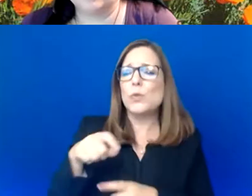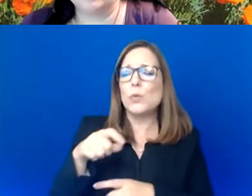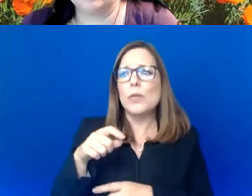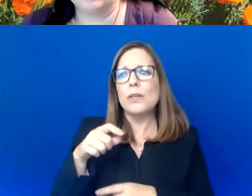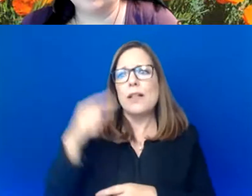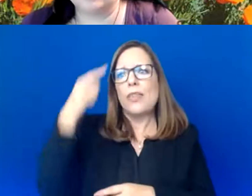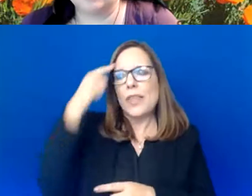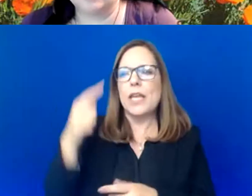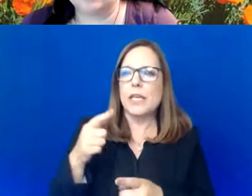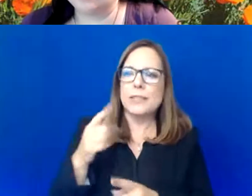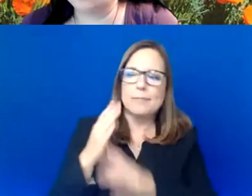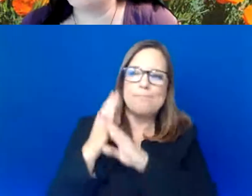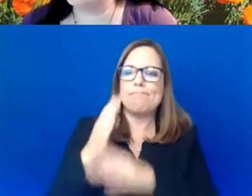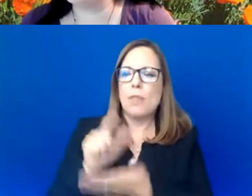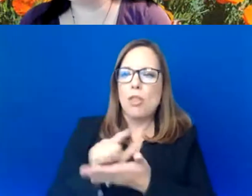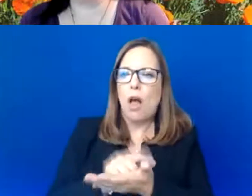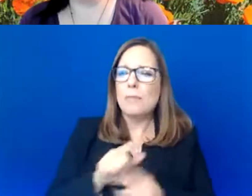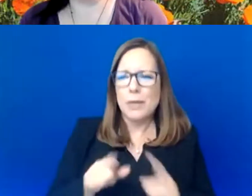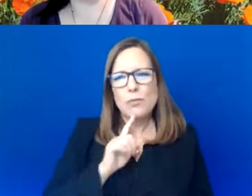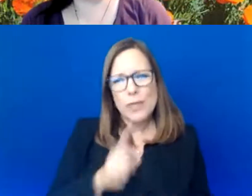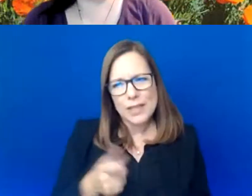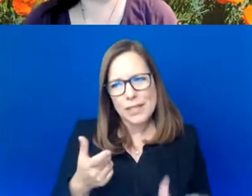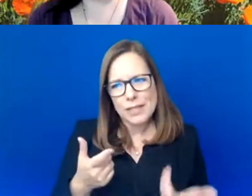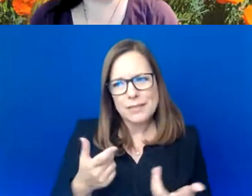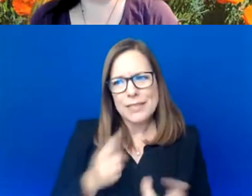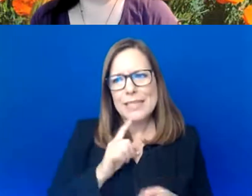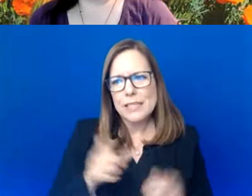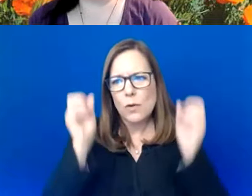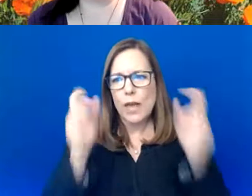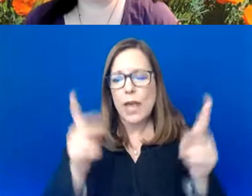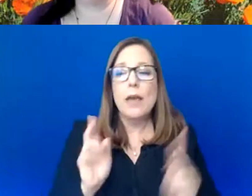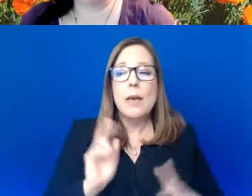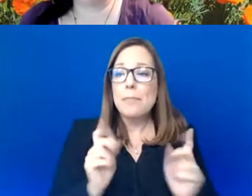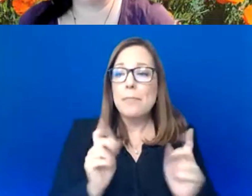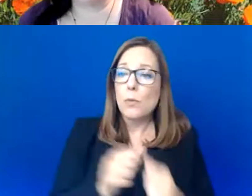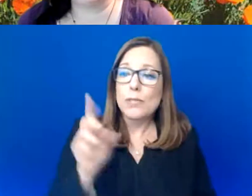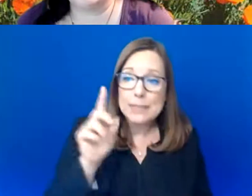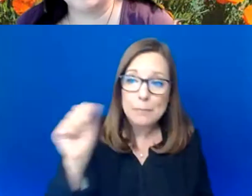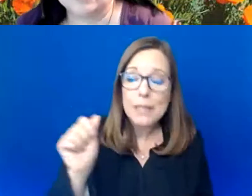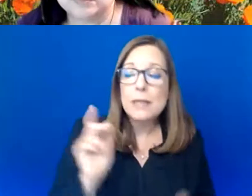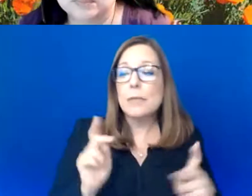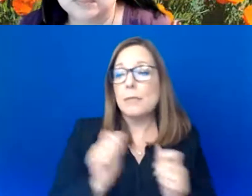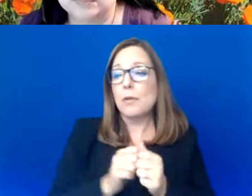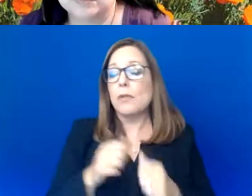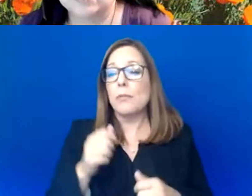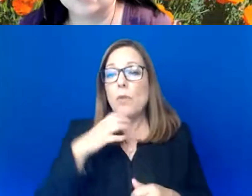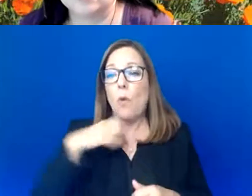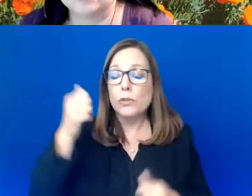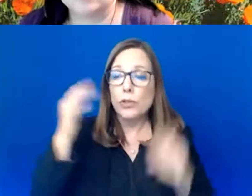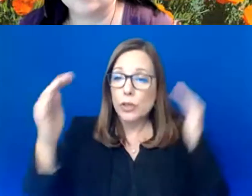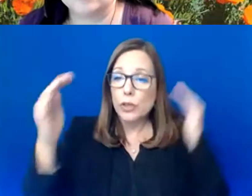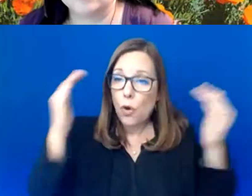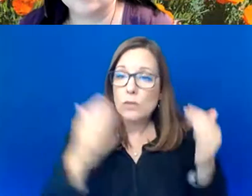a collaborative of people who care about persons with disabilities and older adults, we need to start pushing back